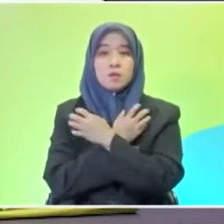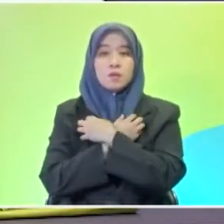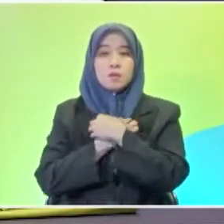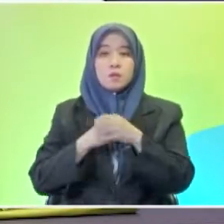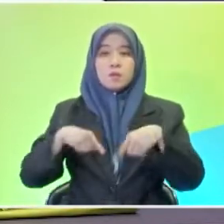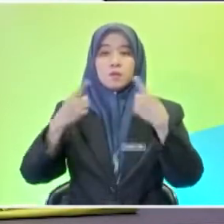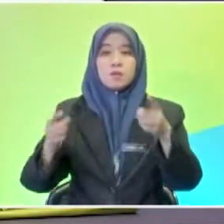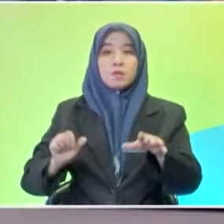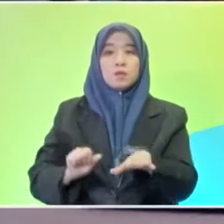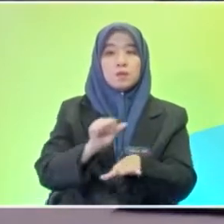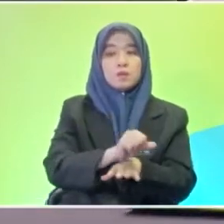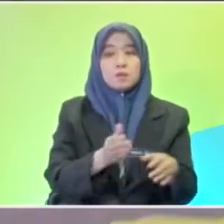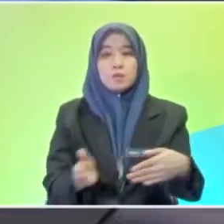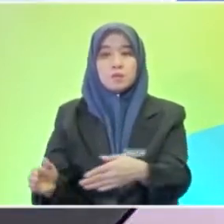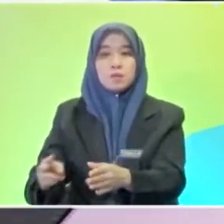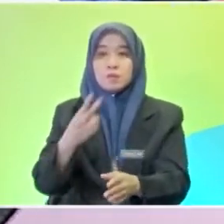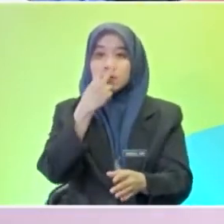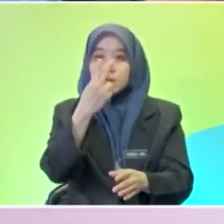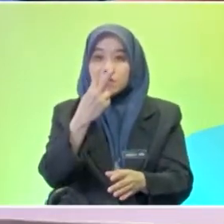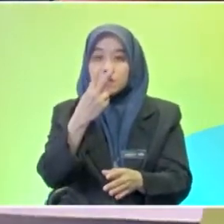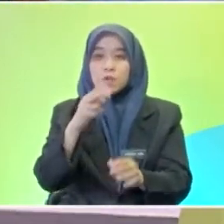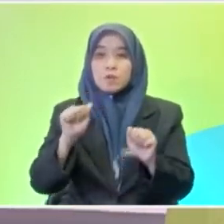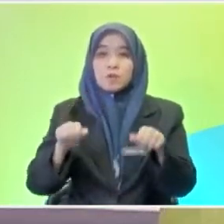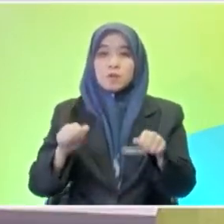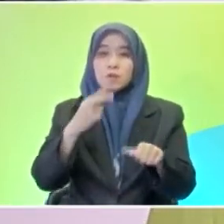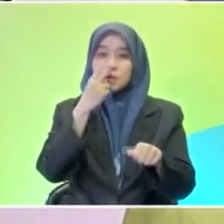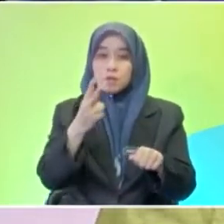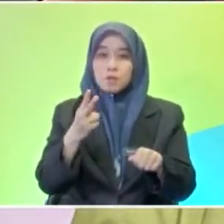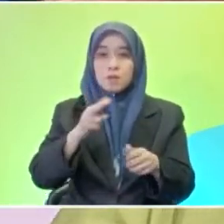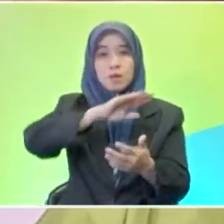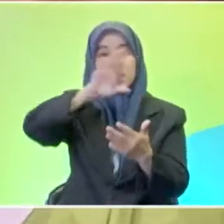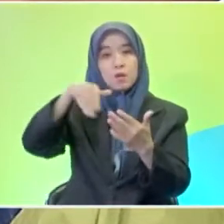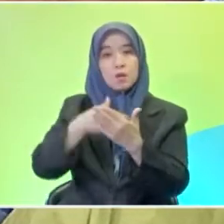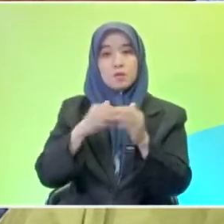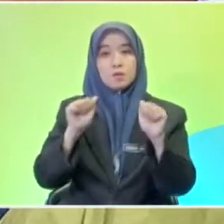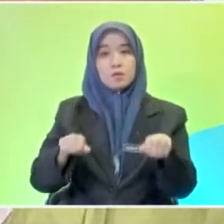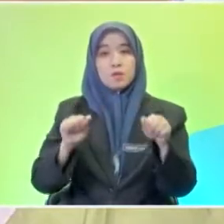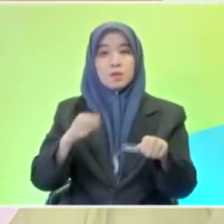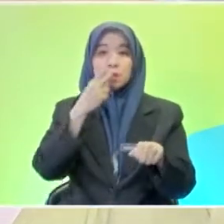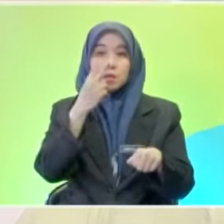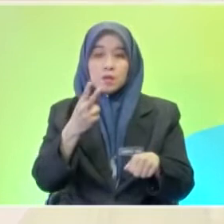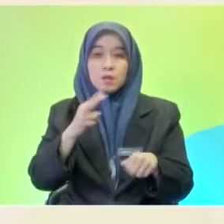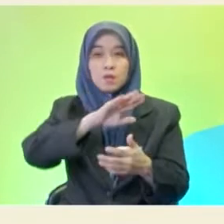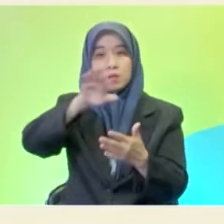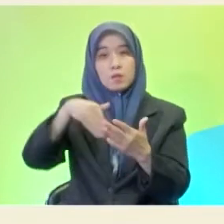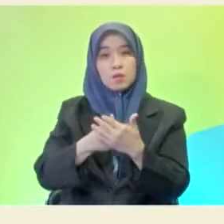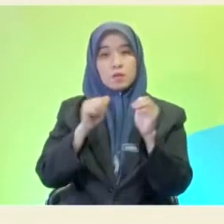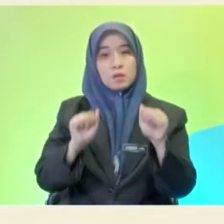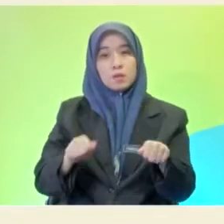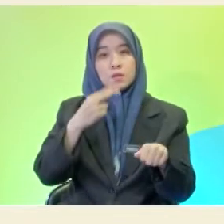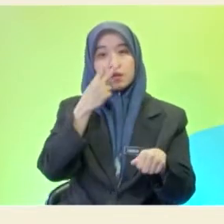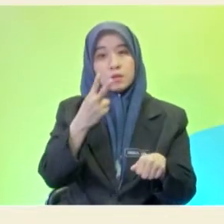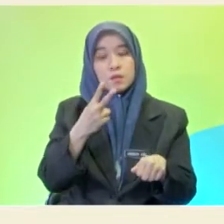river, to see what she could see, and all that she could see, and all that she could